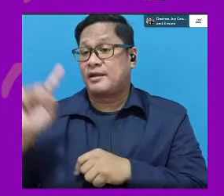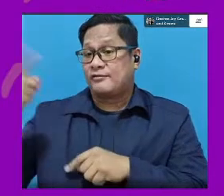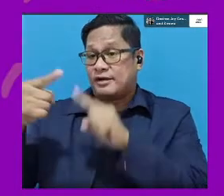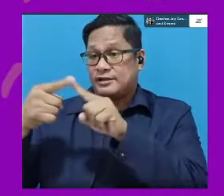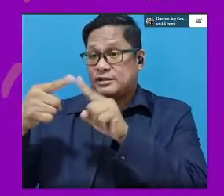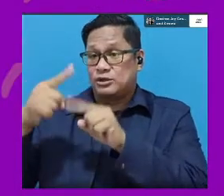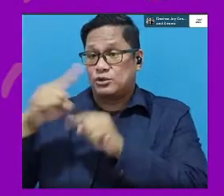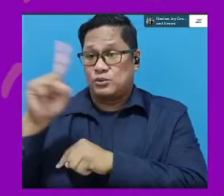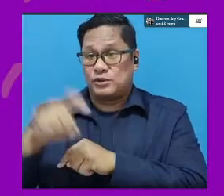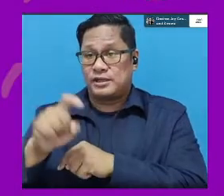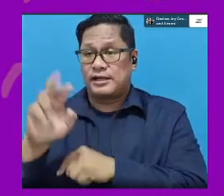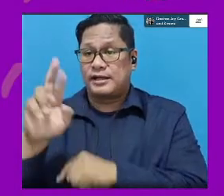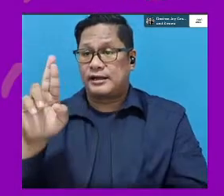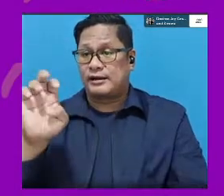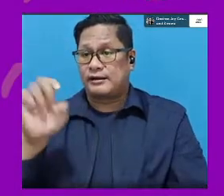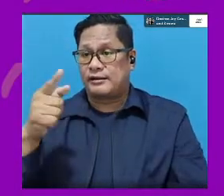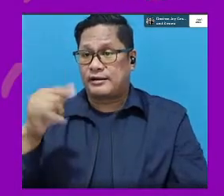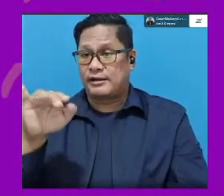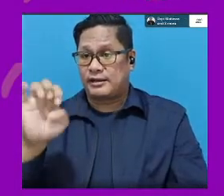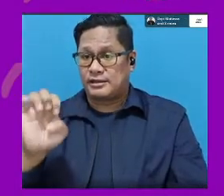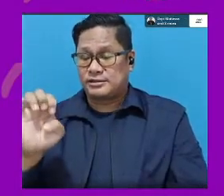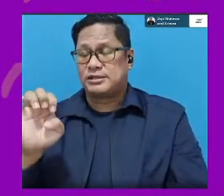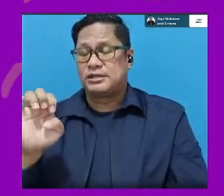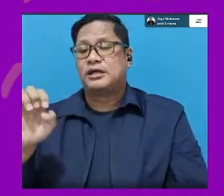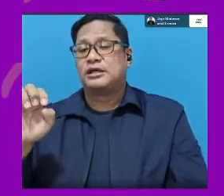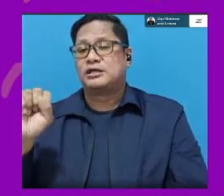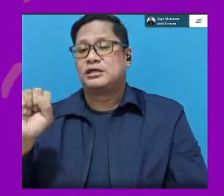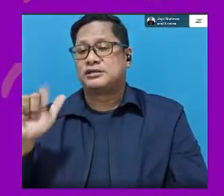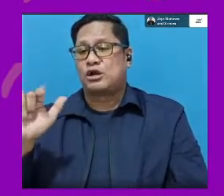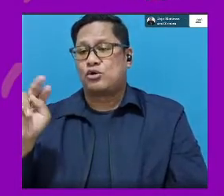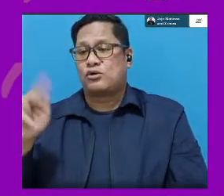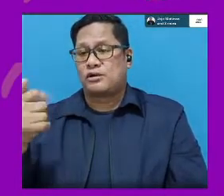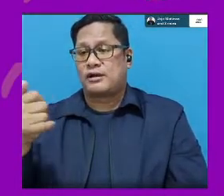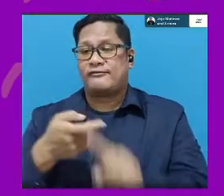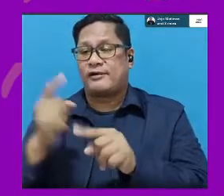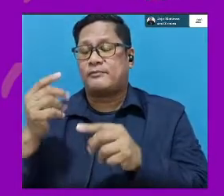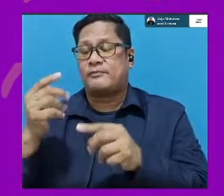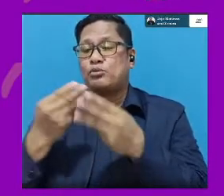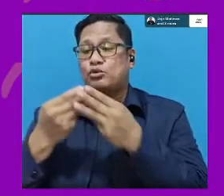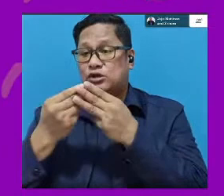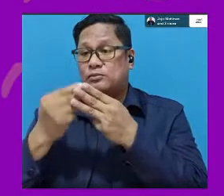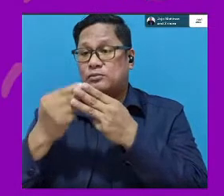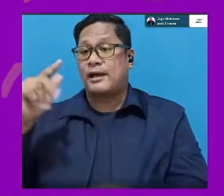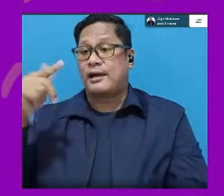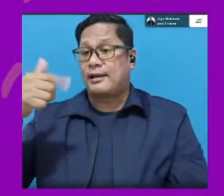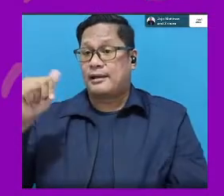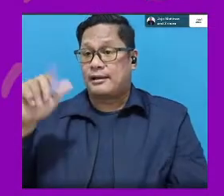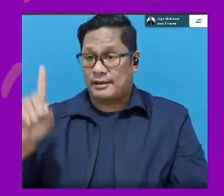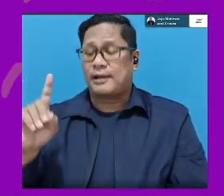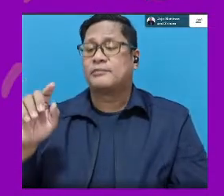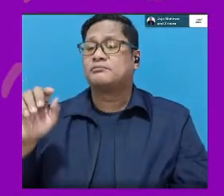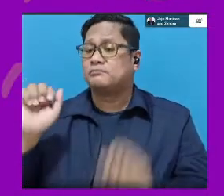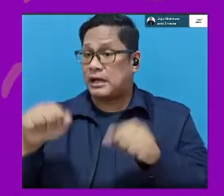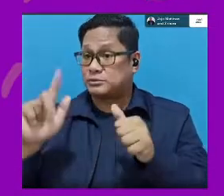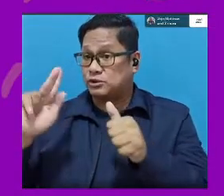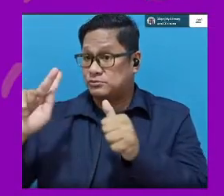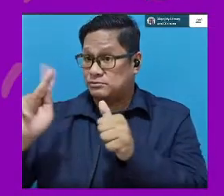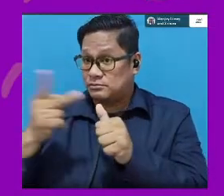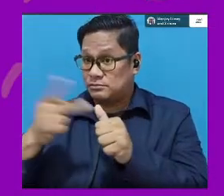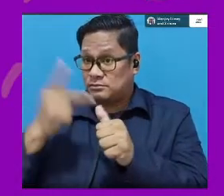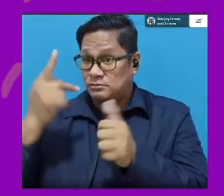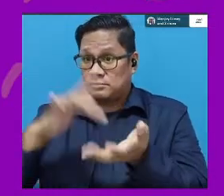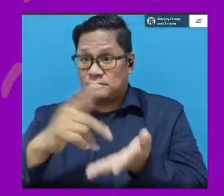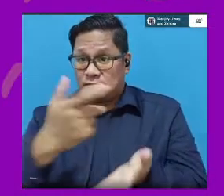Reggie Salonga of the GAD office of Muntinlupa City. Is it possible to prioritize the vaccination of